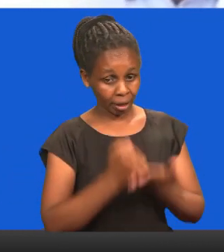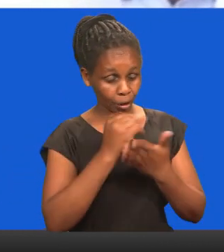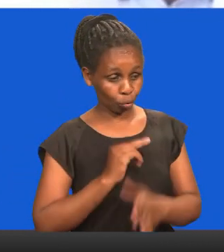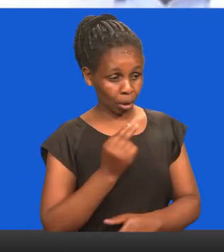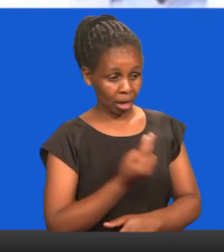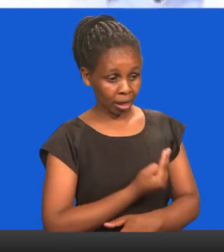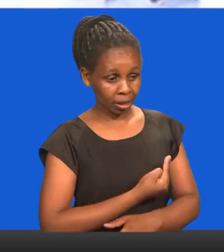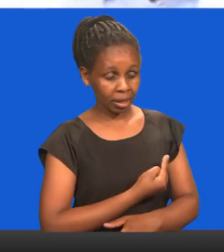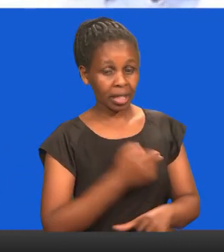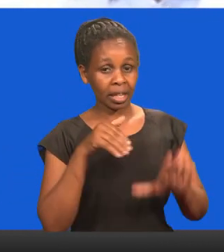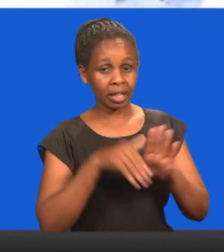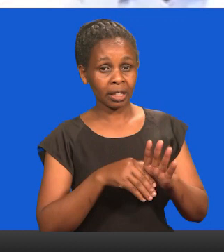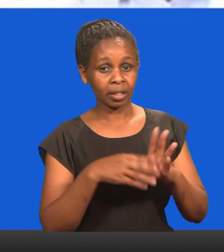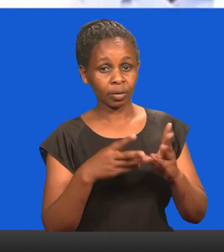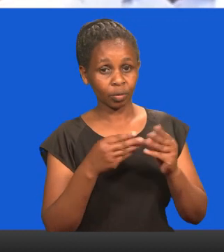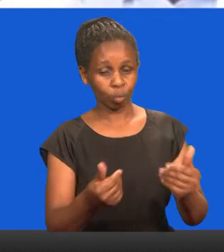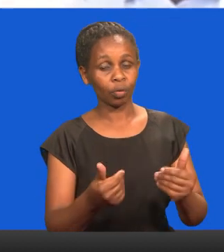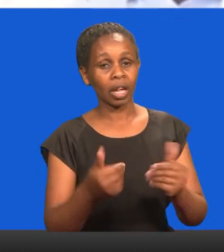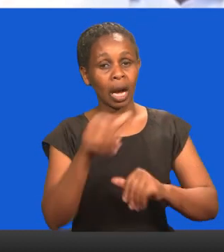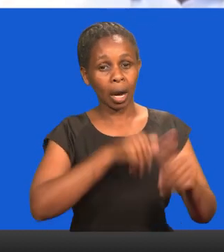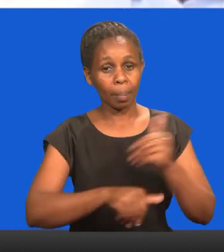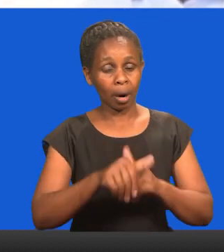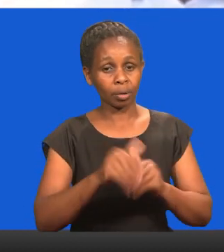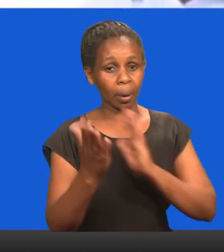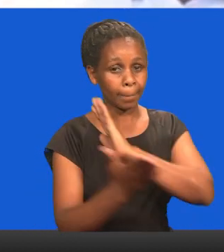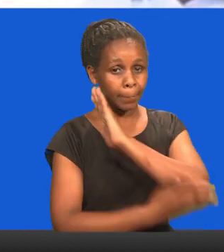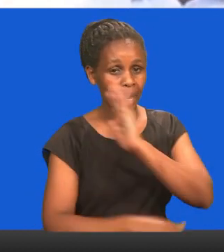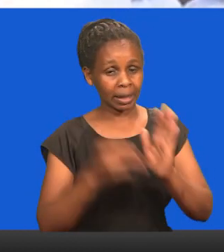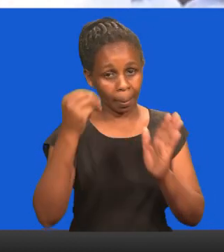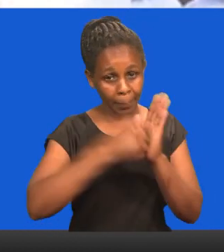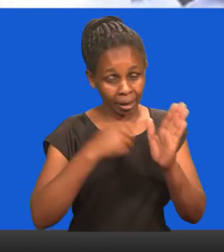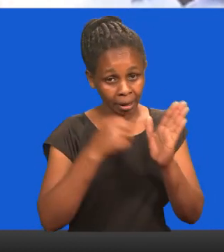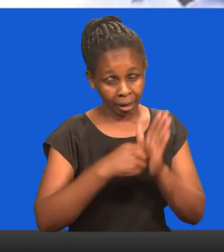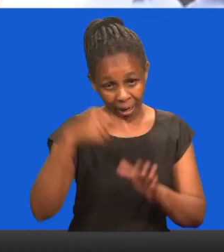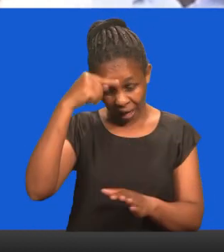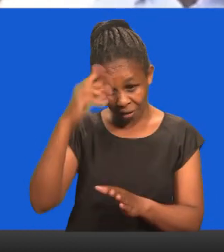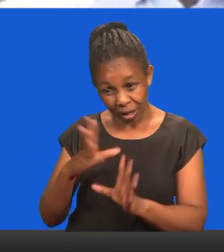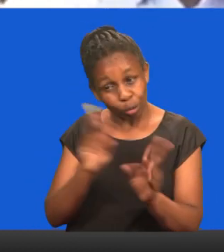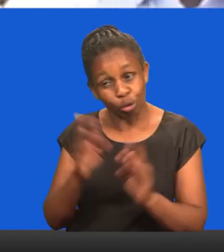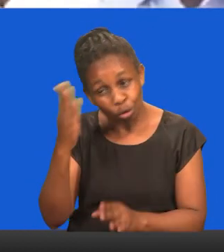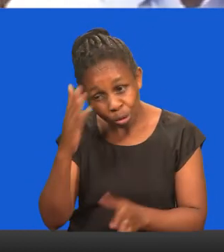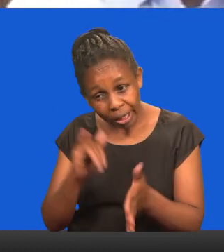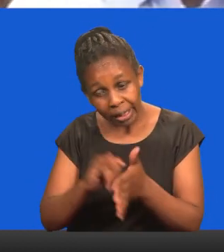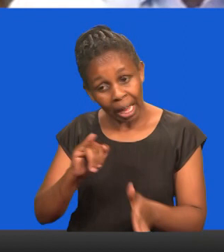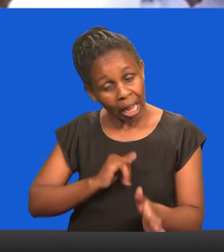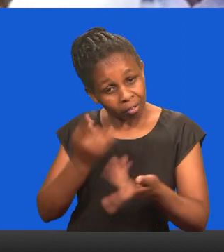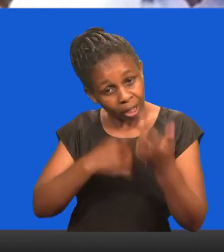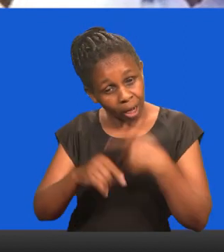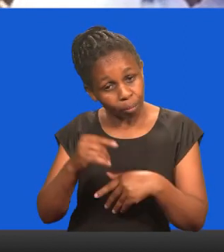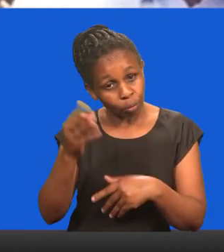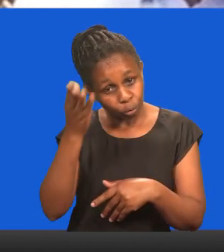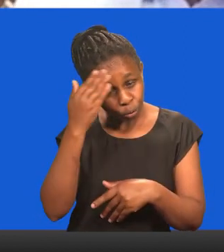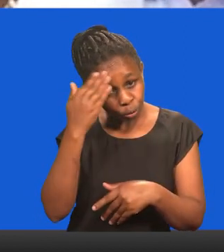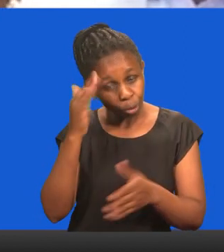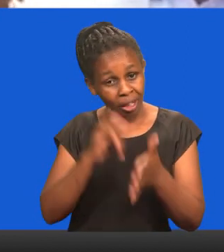be able, first of all, to help us in dealing with illegal mining. Governor, I don't know whether you're aware, but I've come to